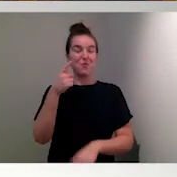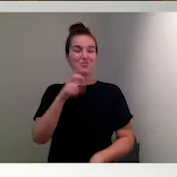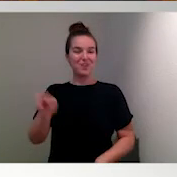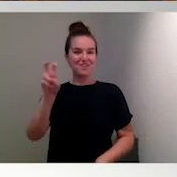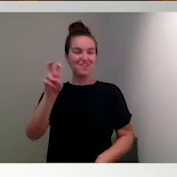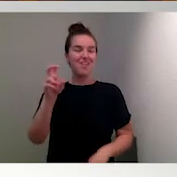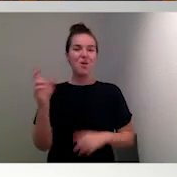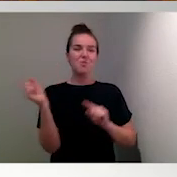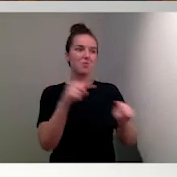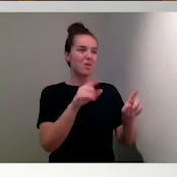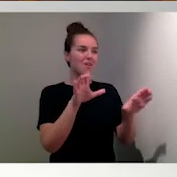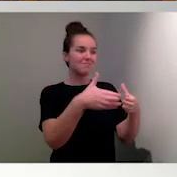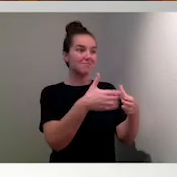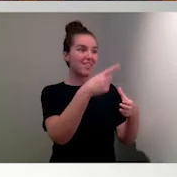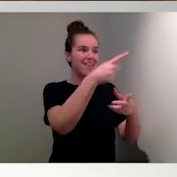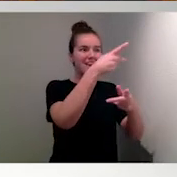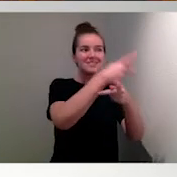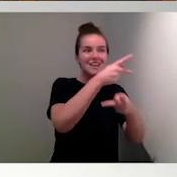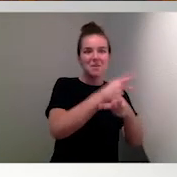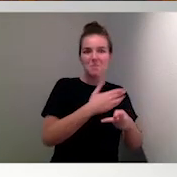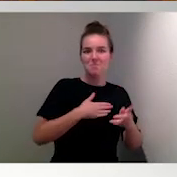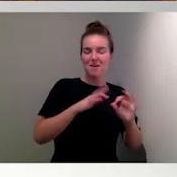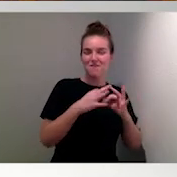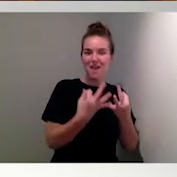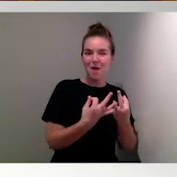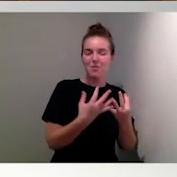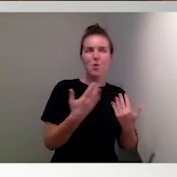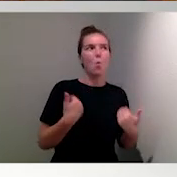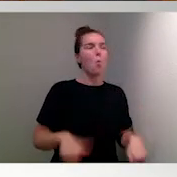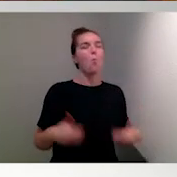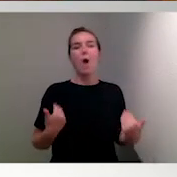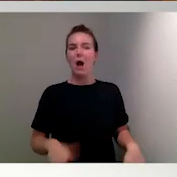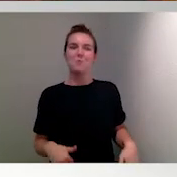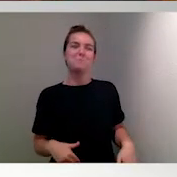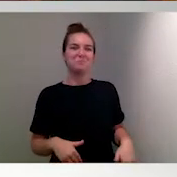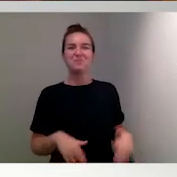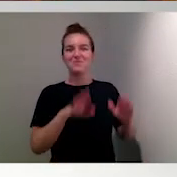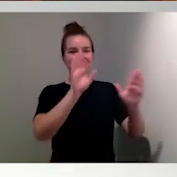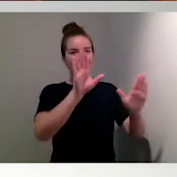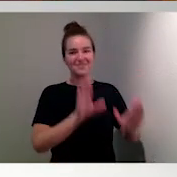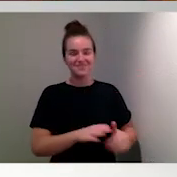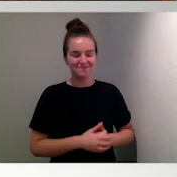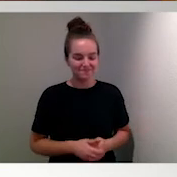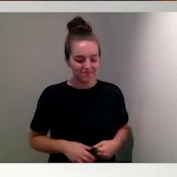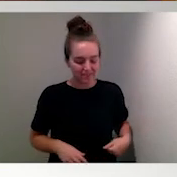So it really kind of depends. As far as a brand, a chain restaurant,